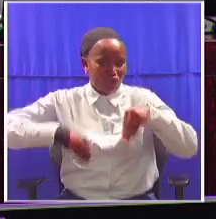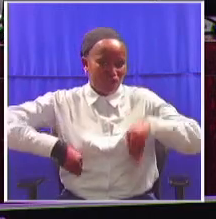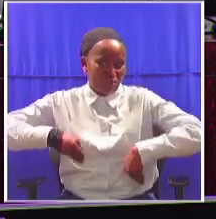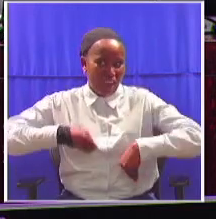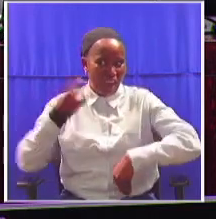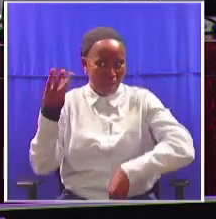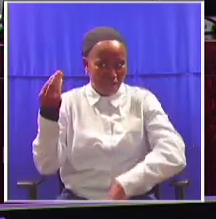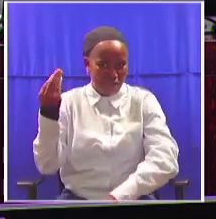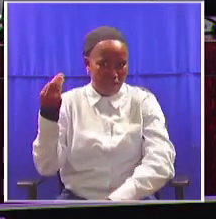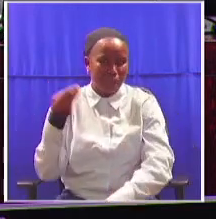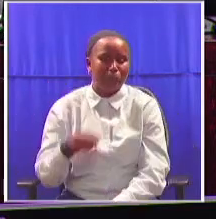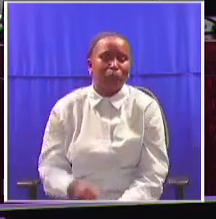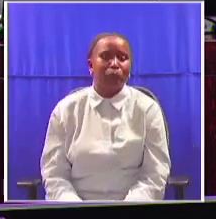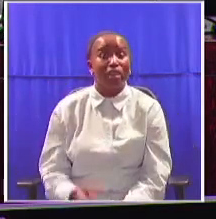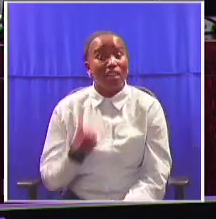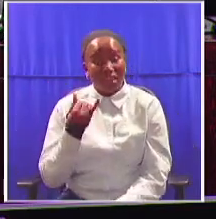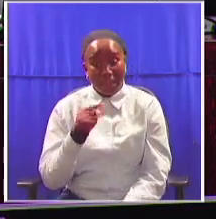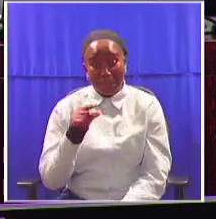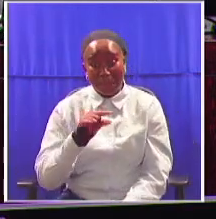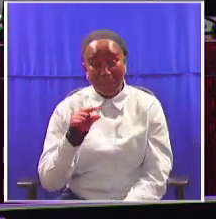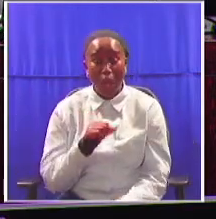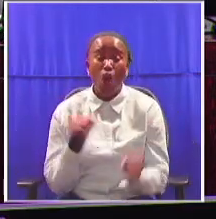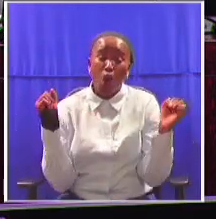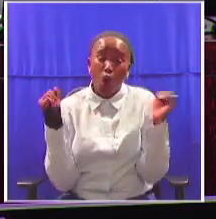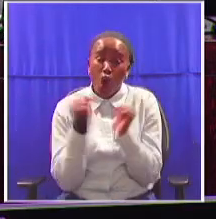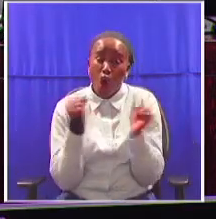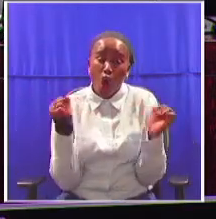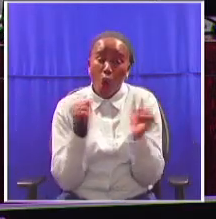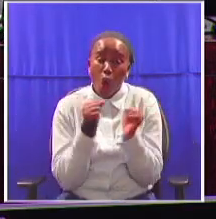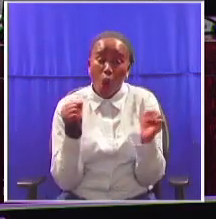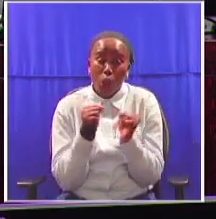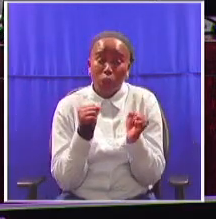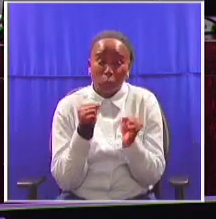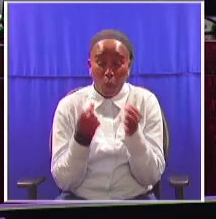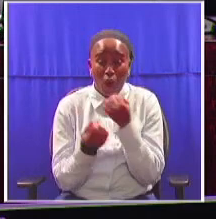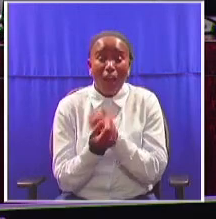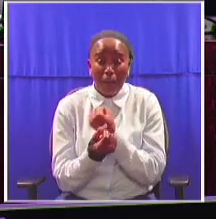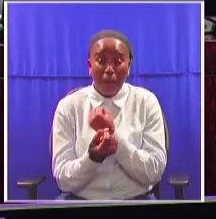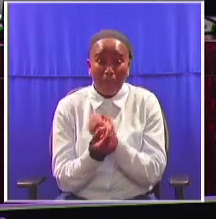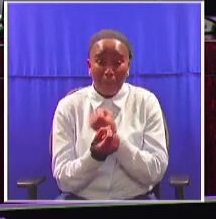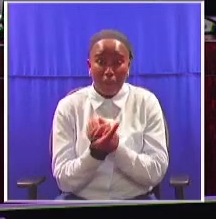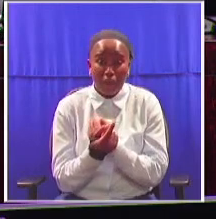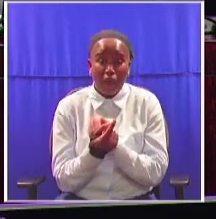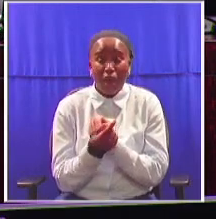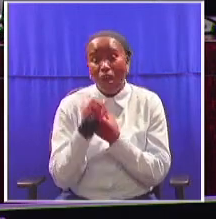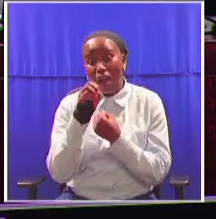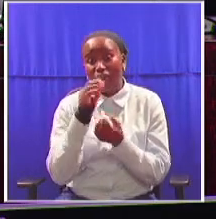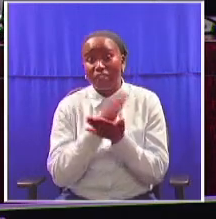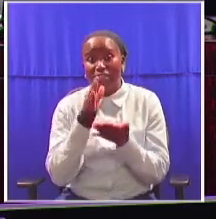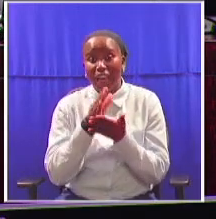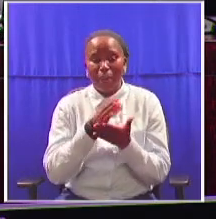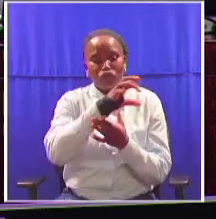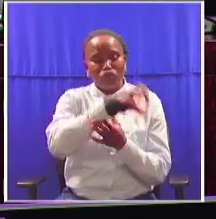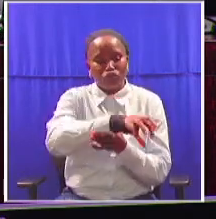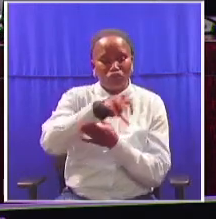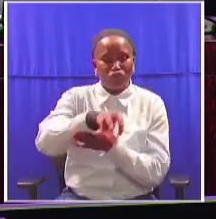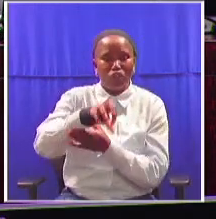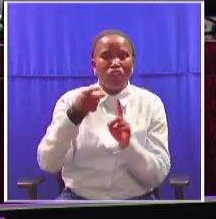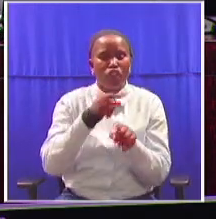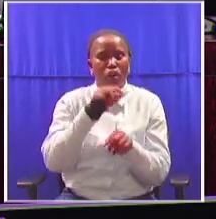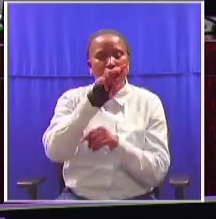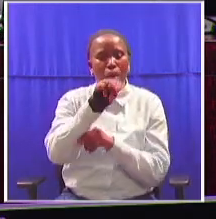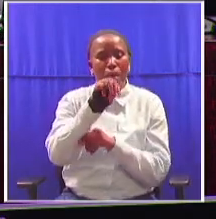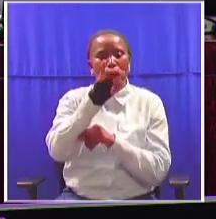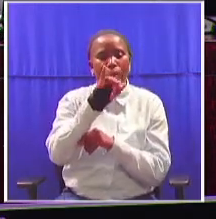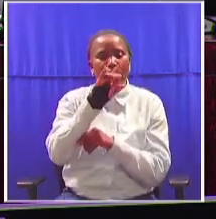ahead as demand increases and several units at Medupi, Kusile,